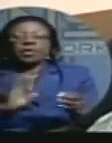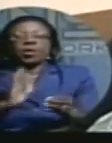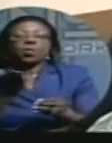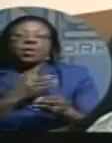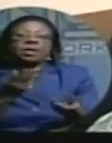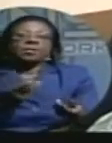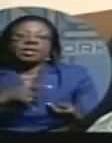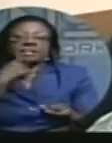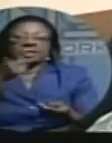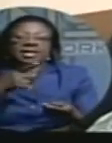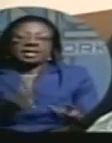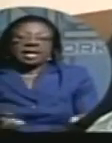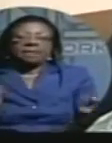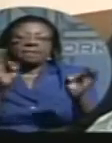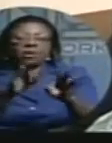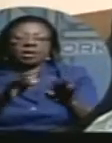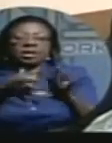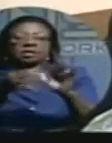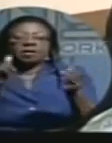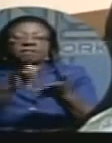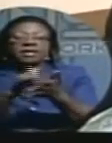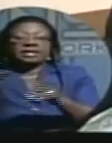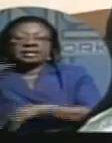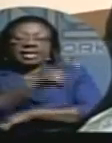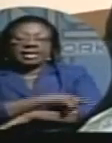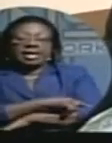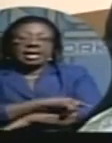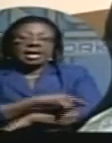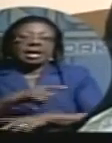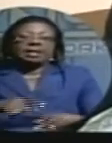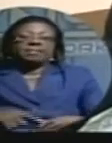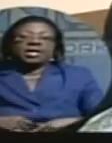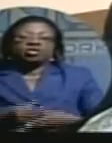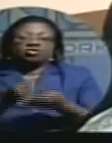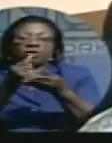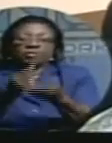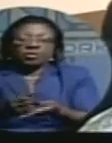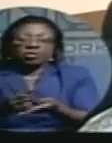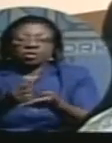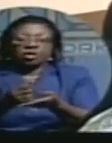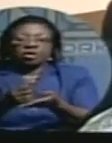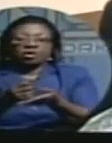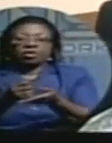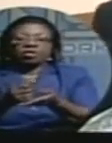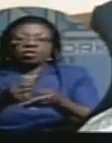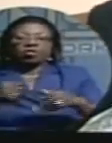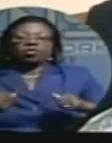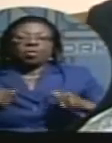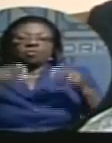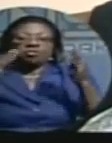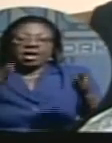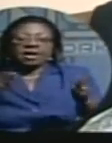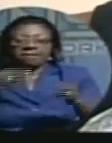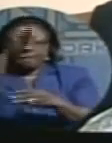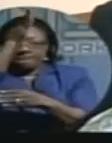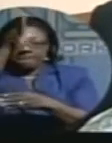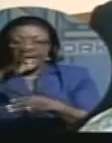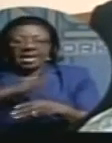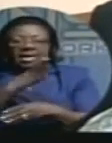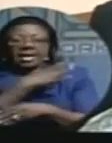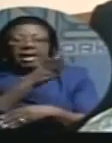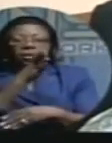the importance of that date and pay tribute to the courageous men and women who sacrifice much for